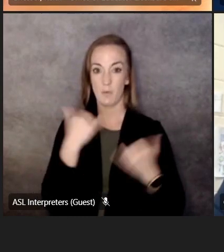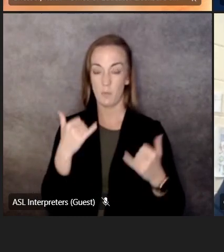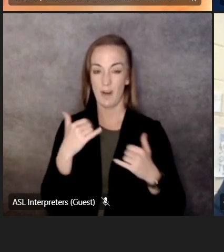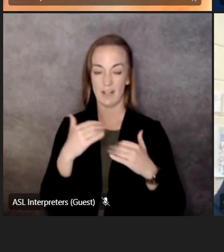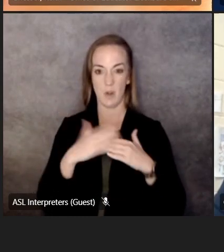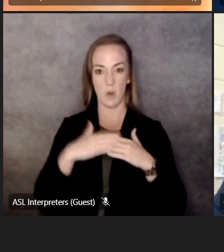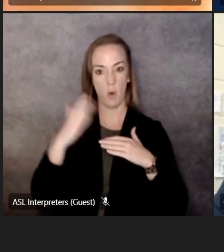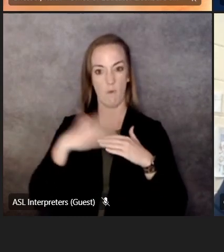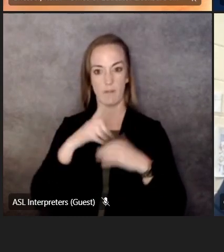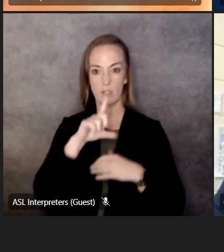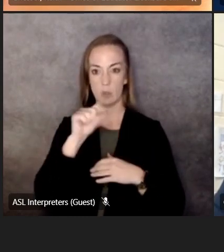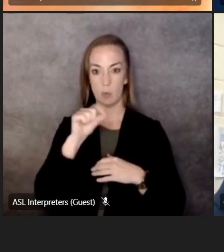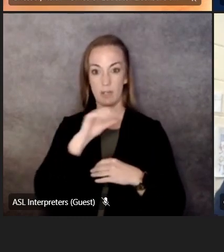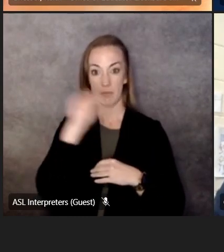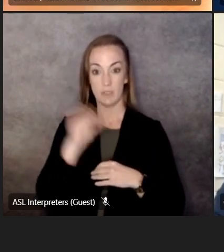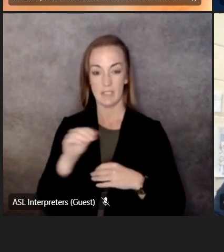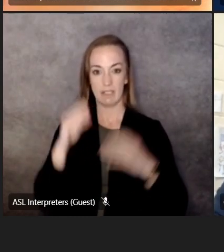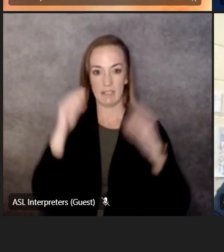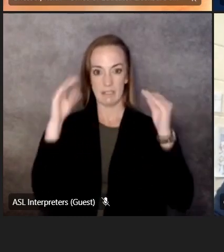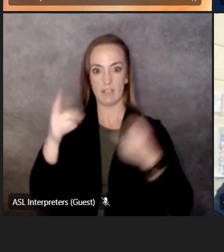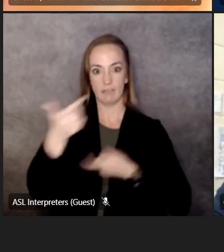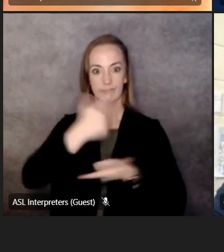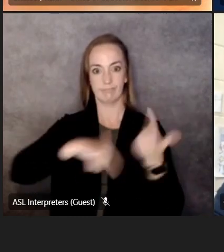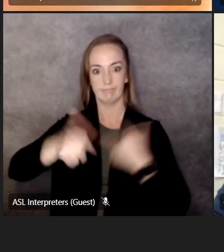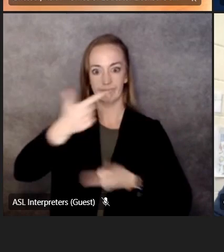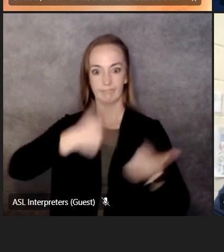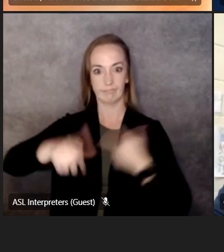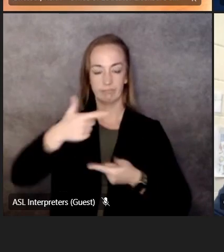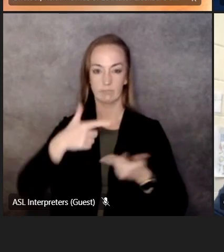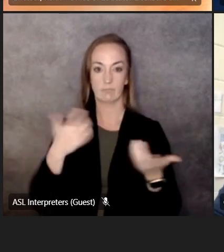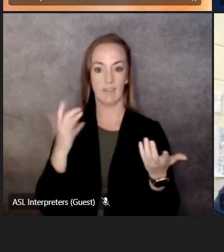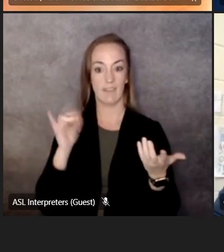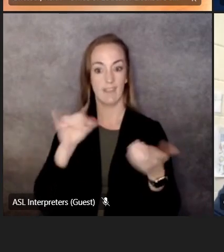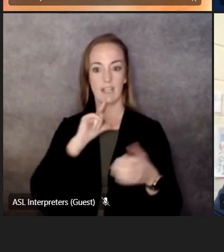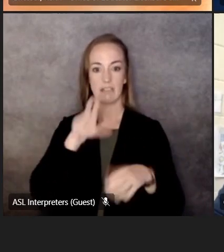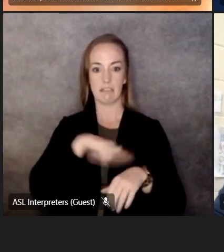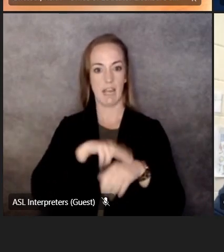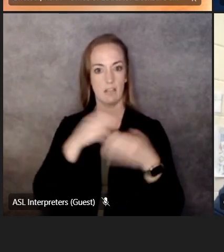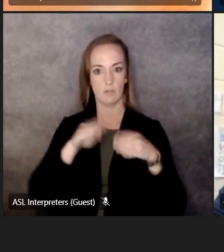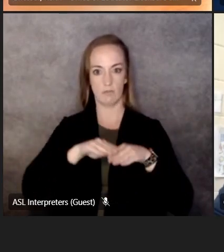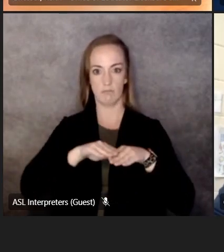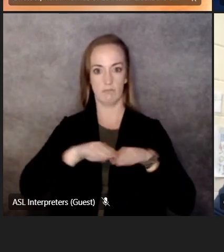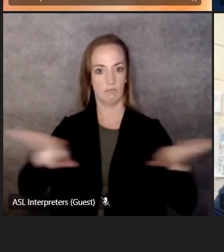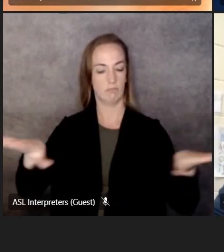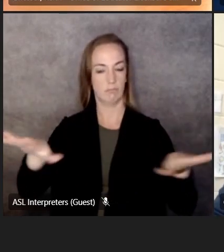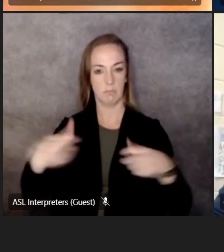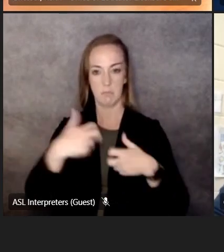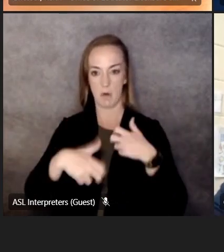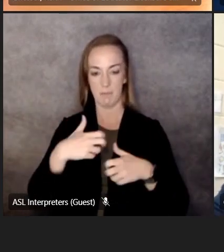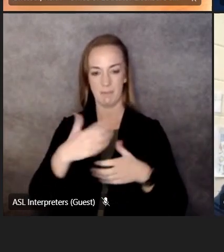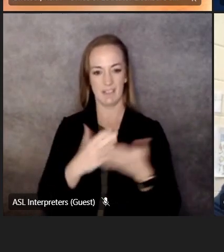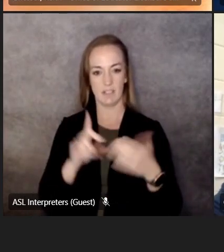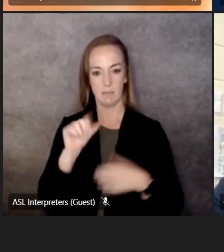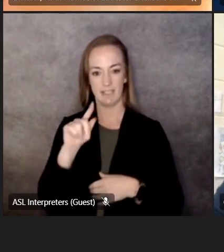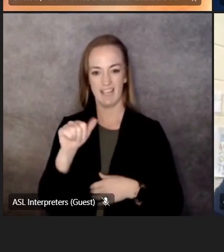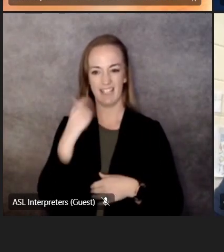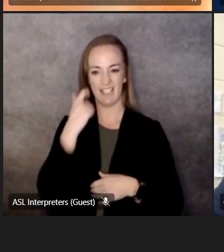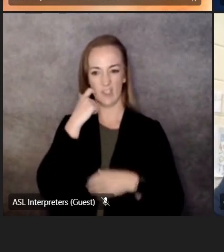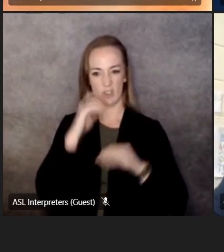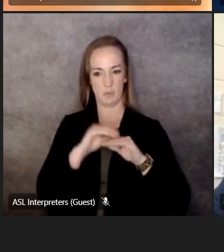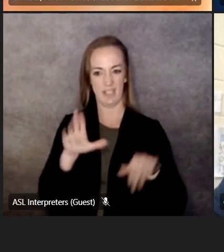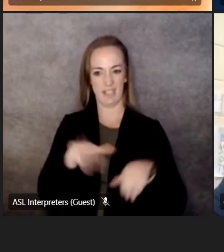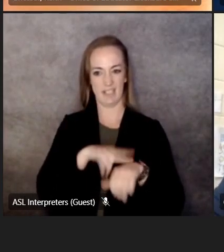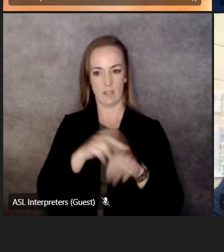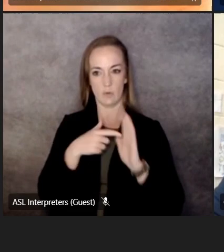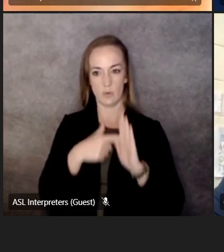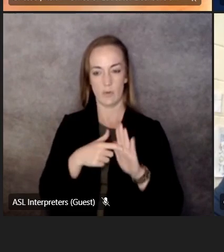teacher turnover. That's a national effect. There was some data that was released nationally showing that same trend happening.